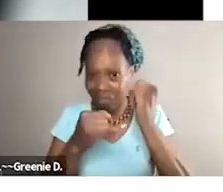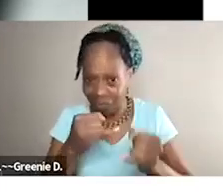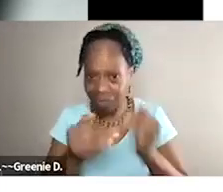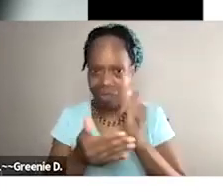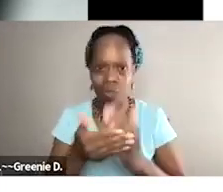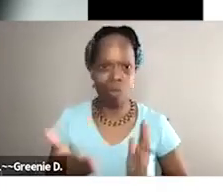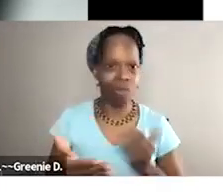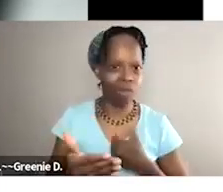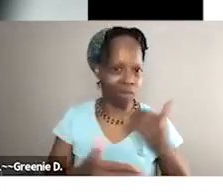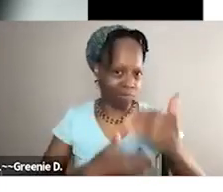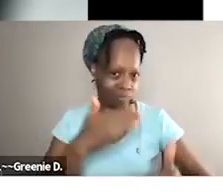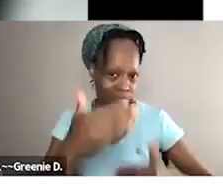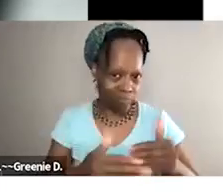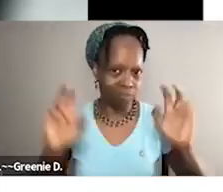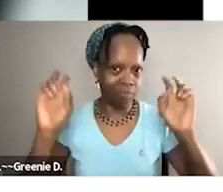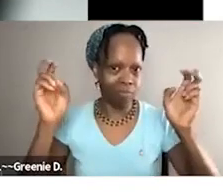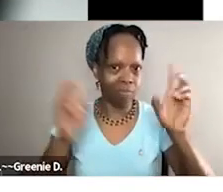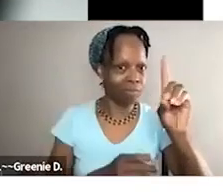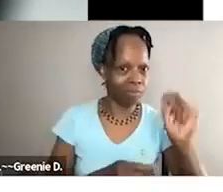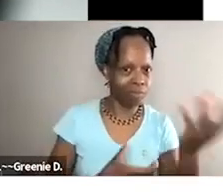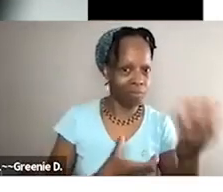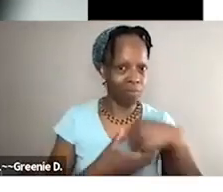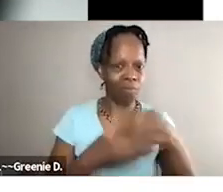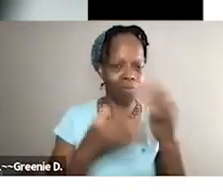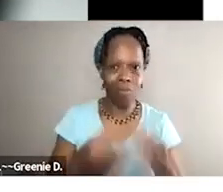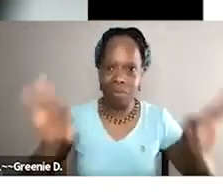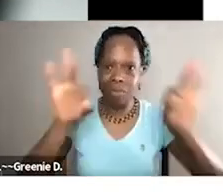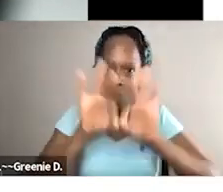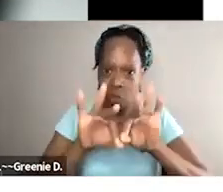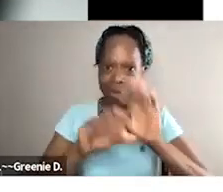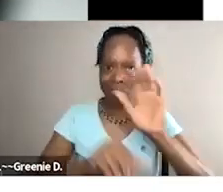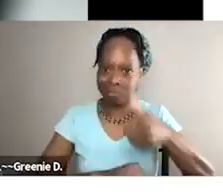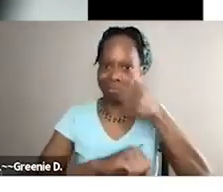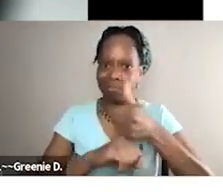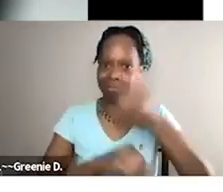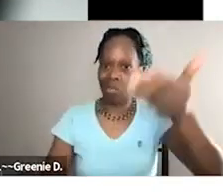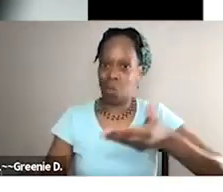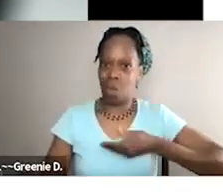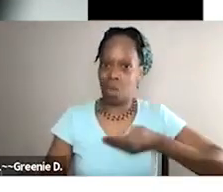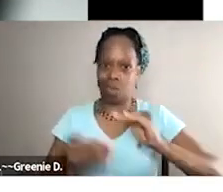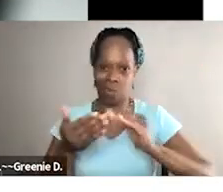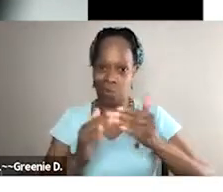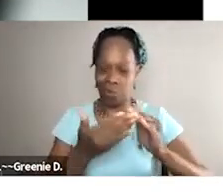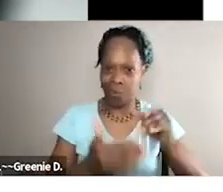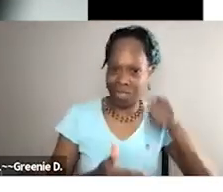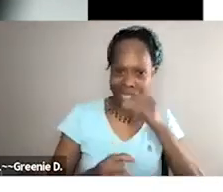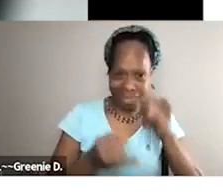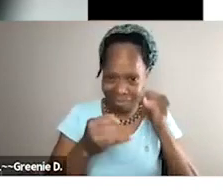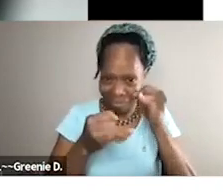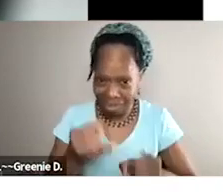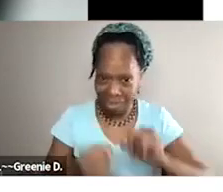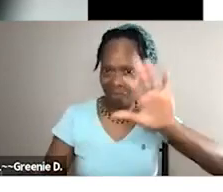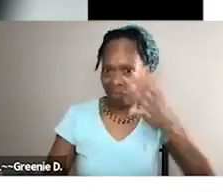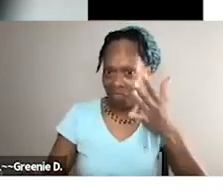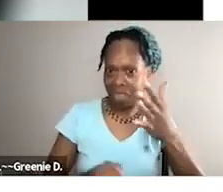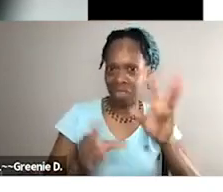Disability Inclusion Matters, Cultivating Welcoming Communities. This final of five webinars we'll share key principles